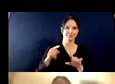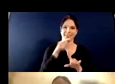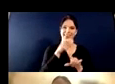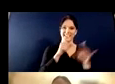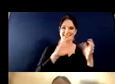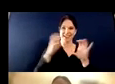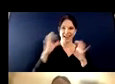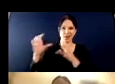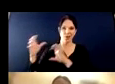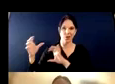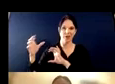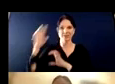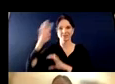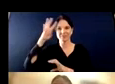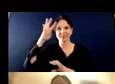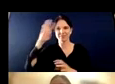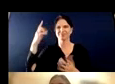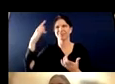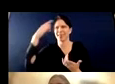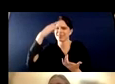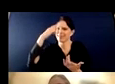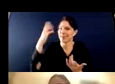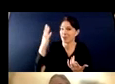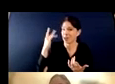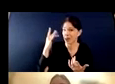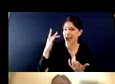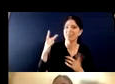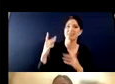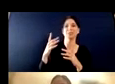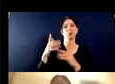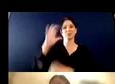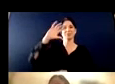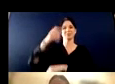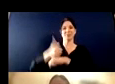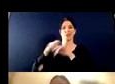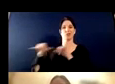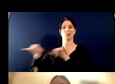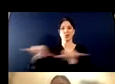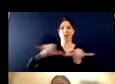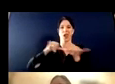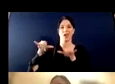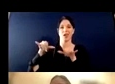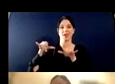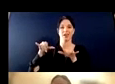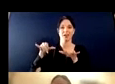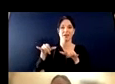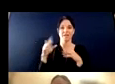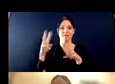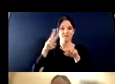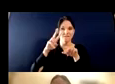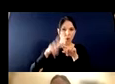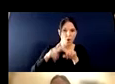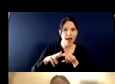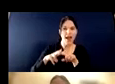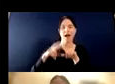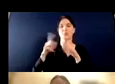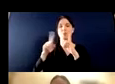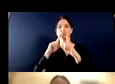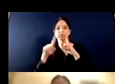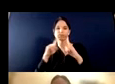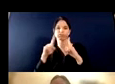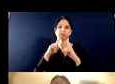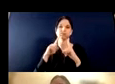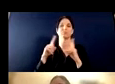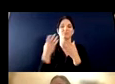these categories were created to establish a shared vocabulary for us to be able to dialogue and talk and discuss